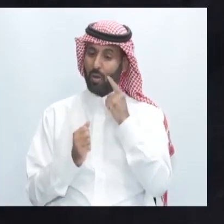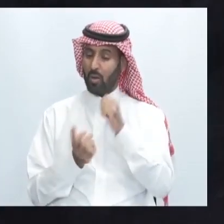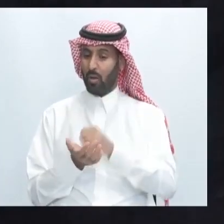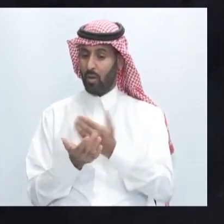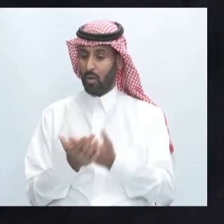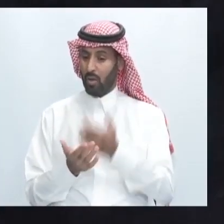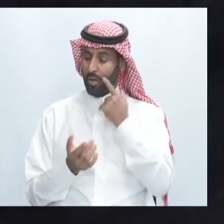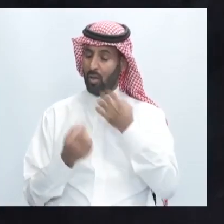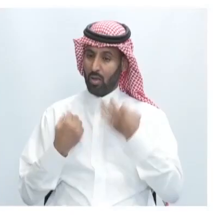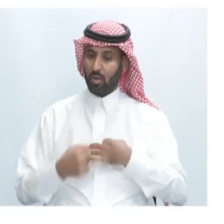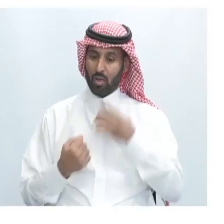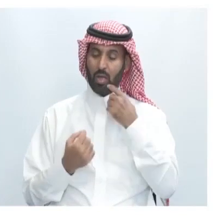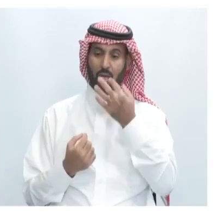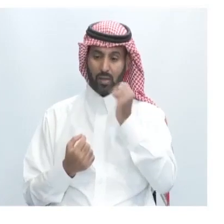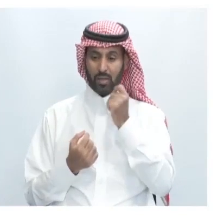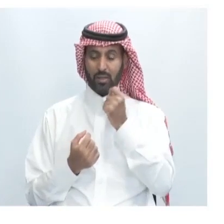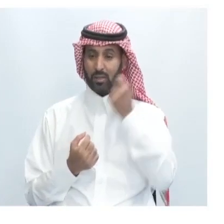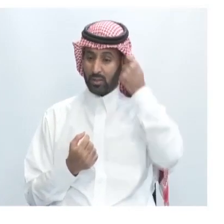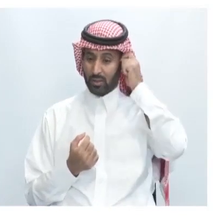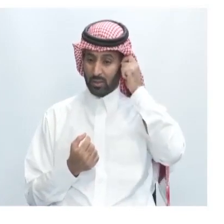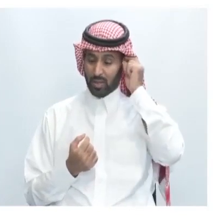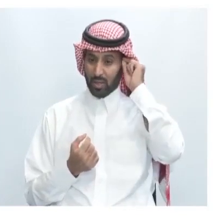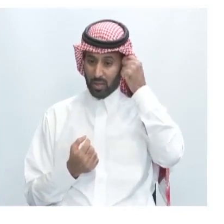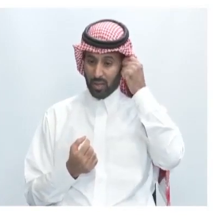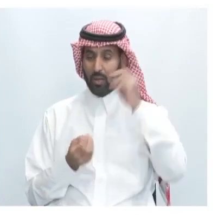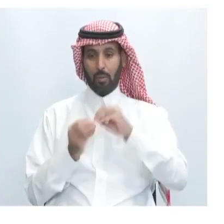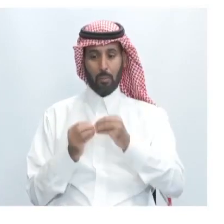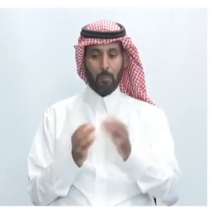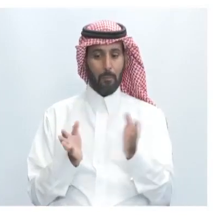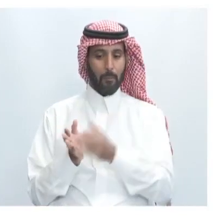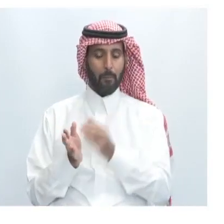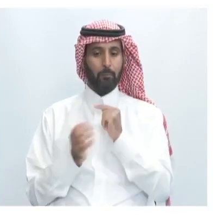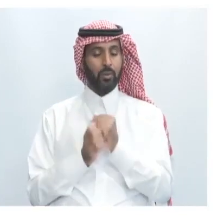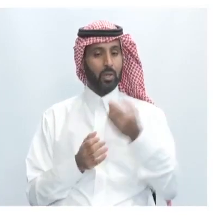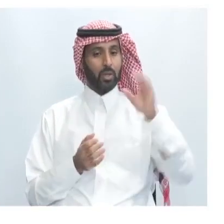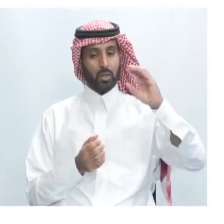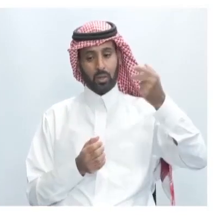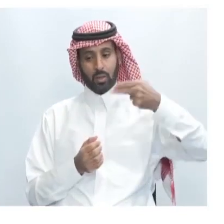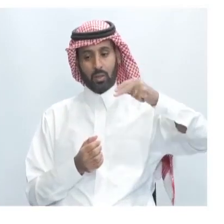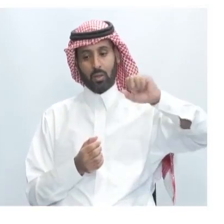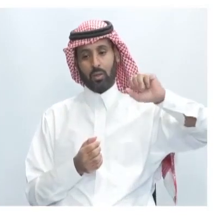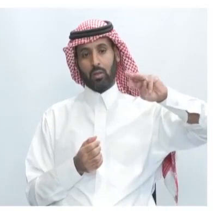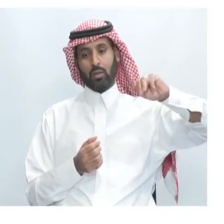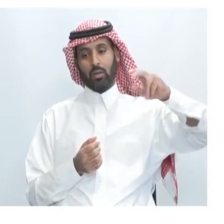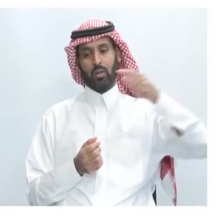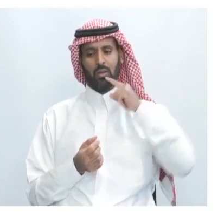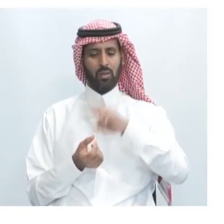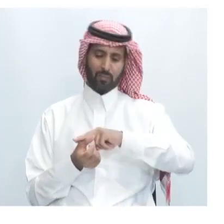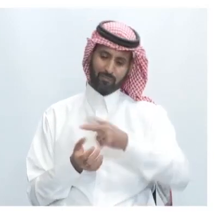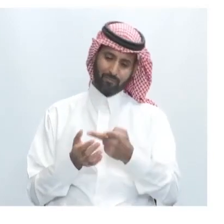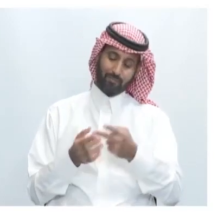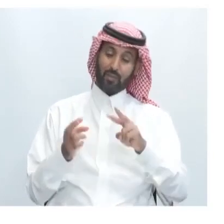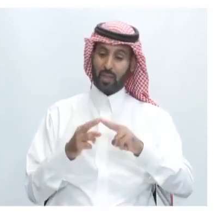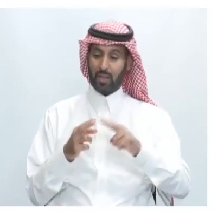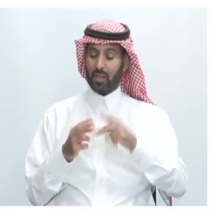the black color. Unlike in Asia, it is not black that represents mourning. It is white is the